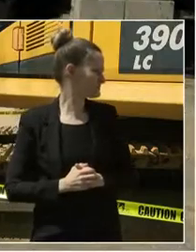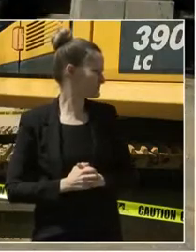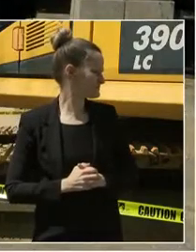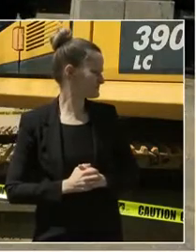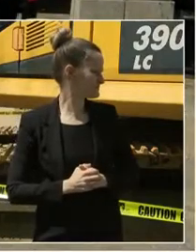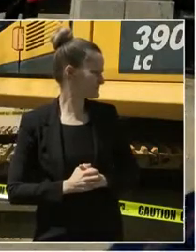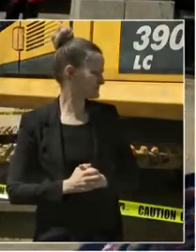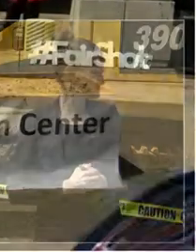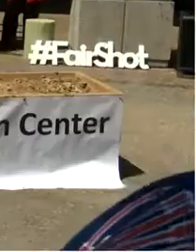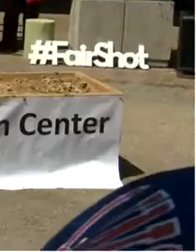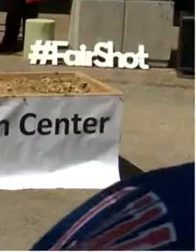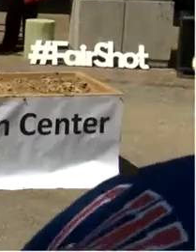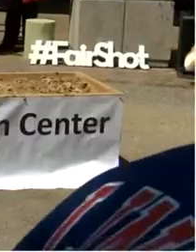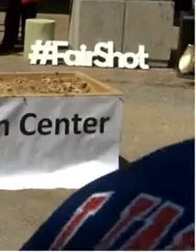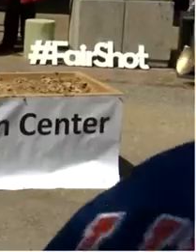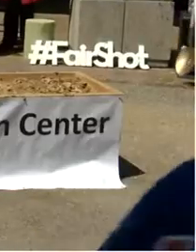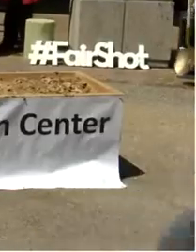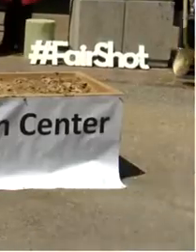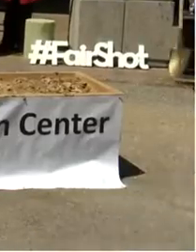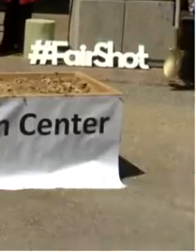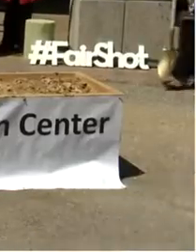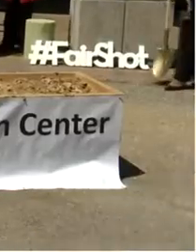Thank you.